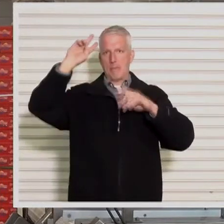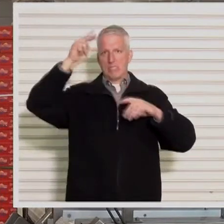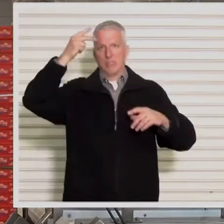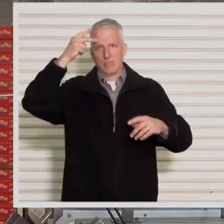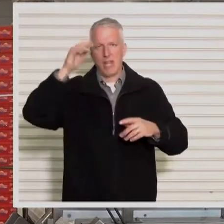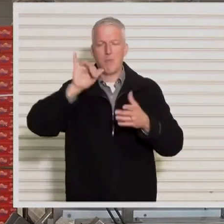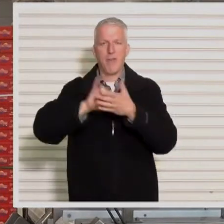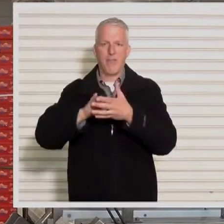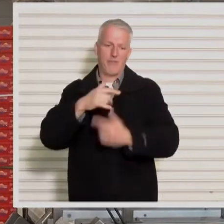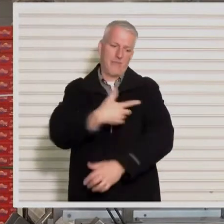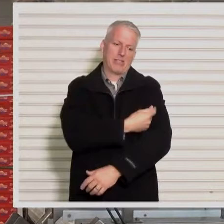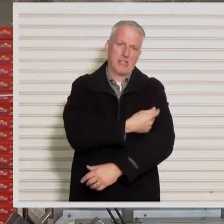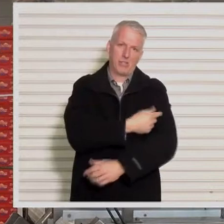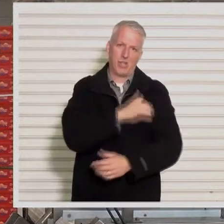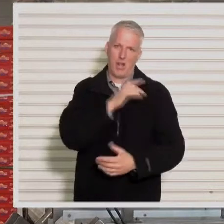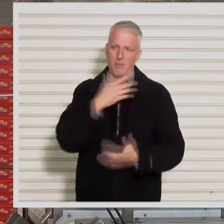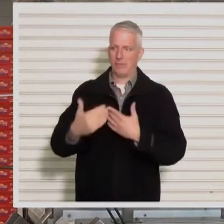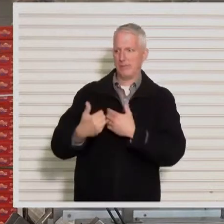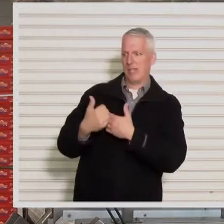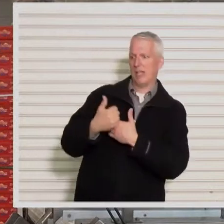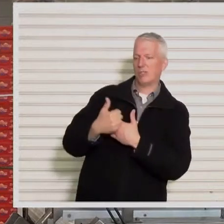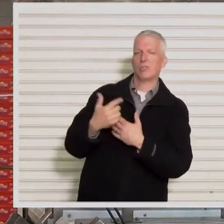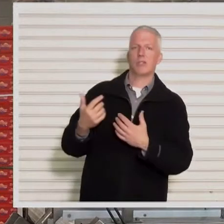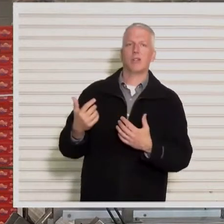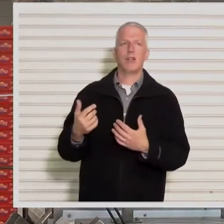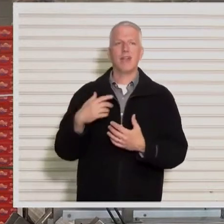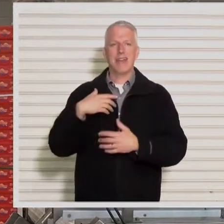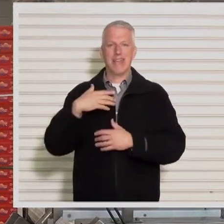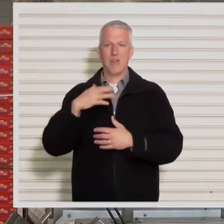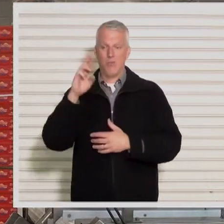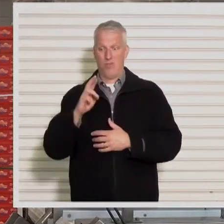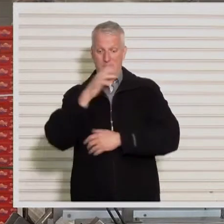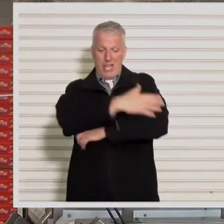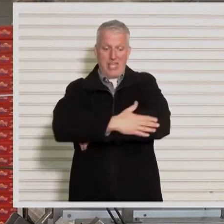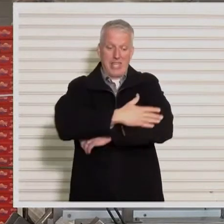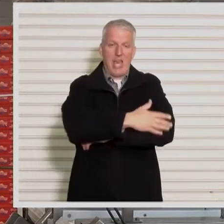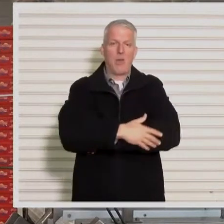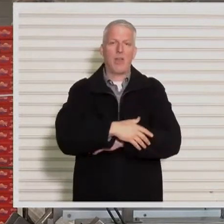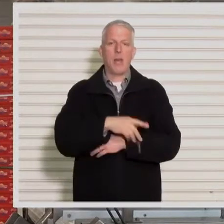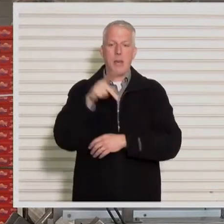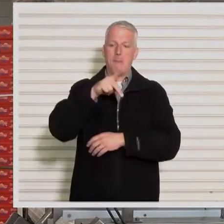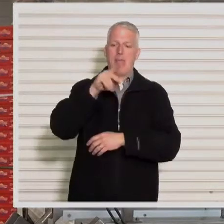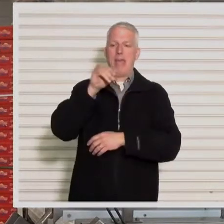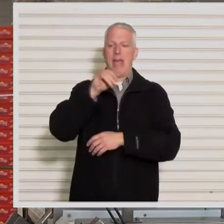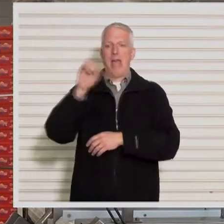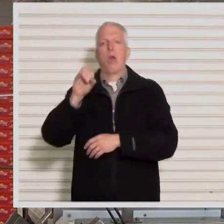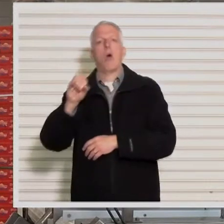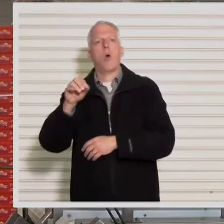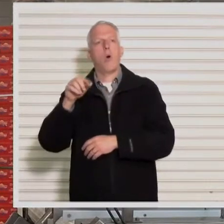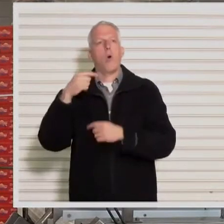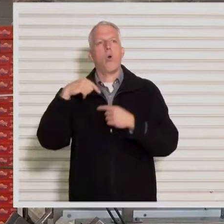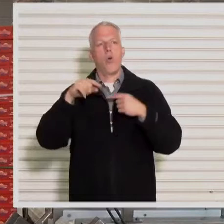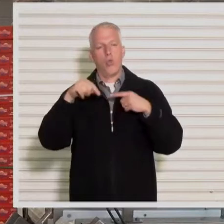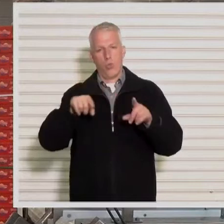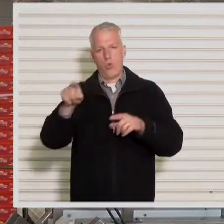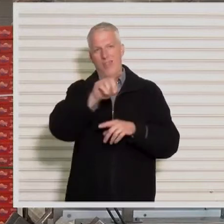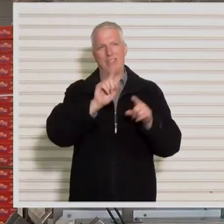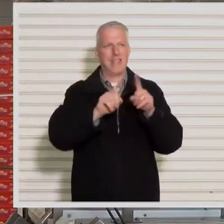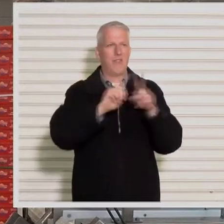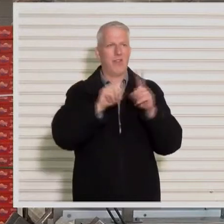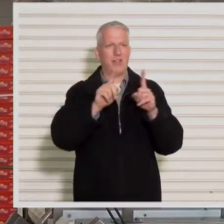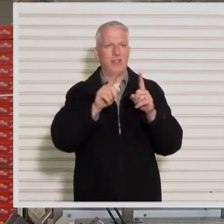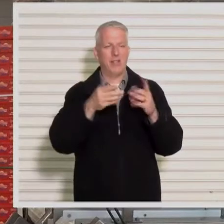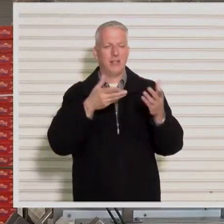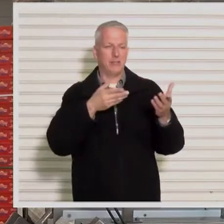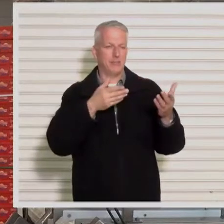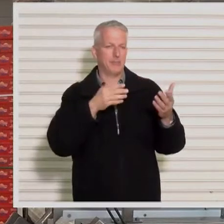there. Well, the County of Riverside, through our PIO and through the promotoras and Desert